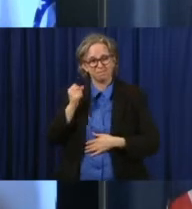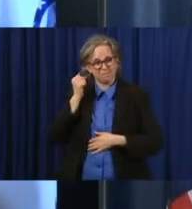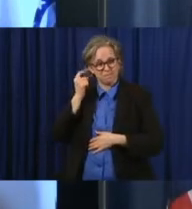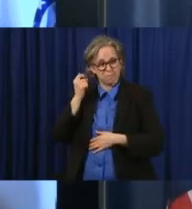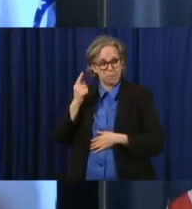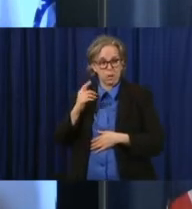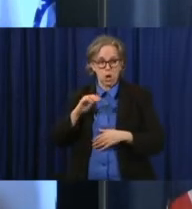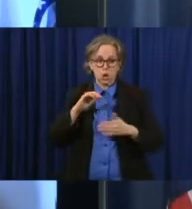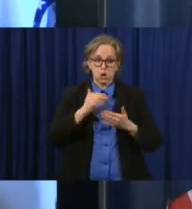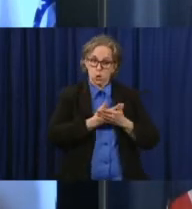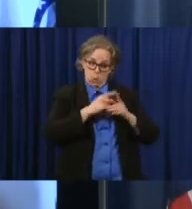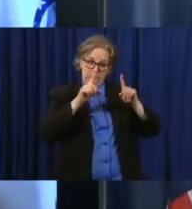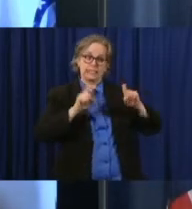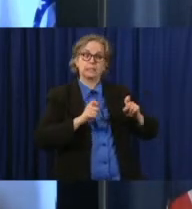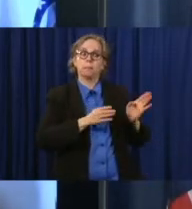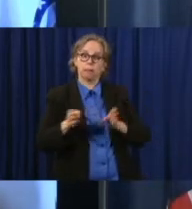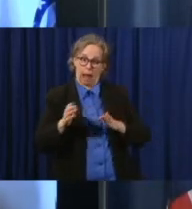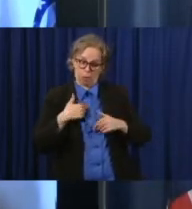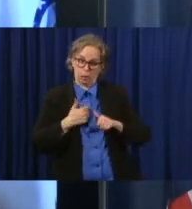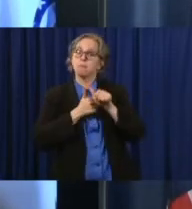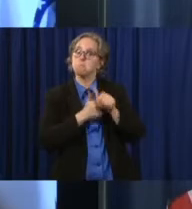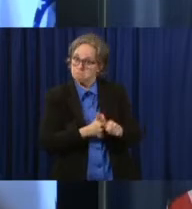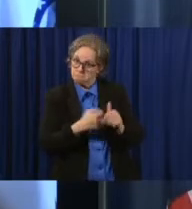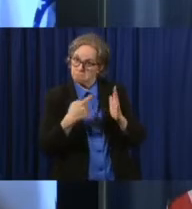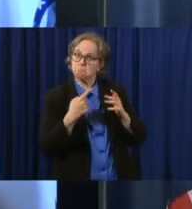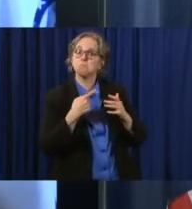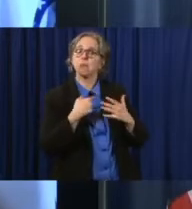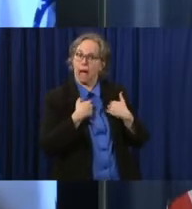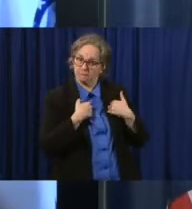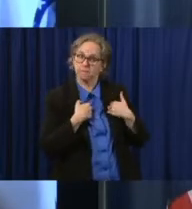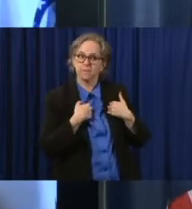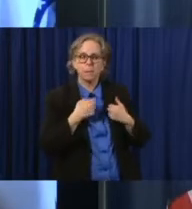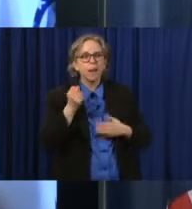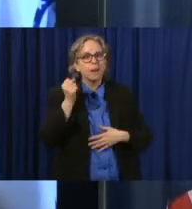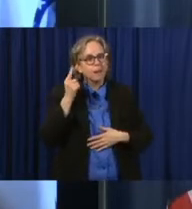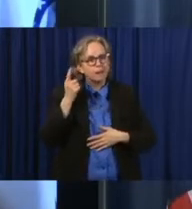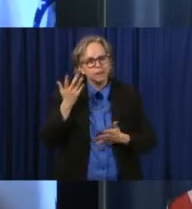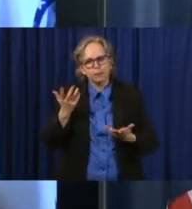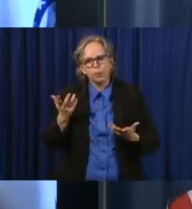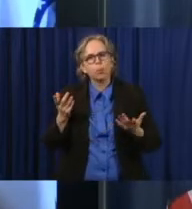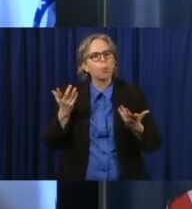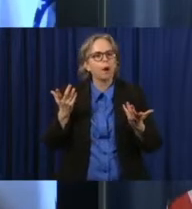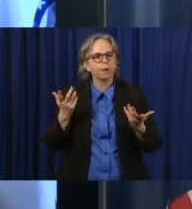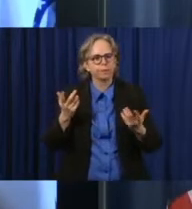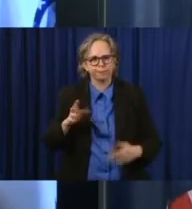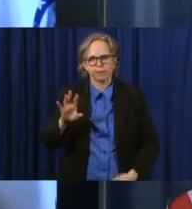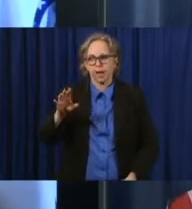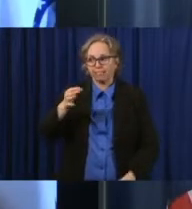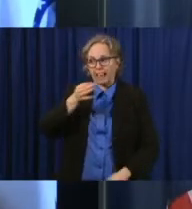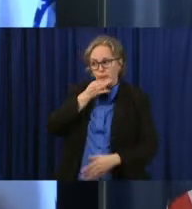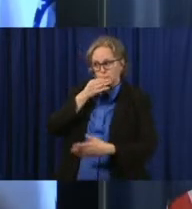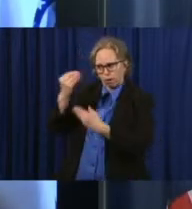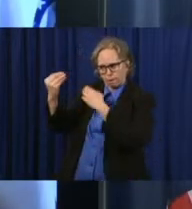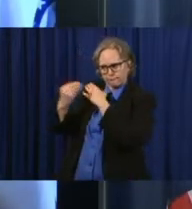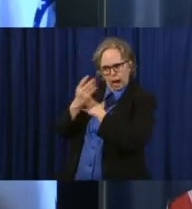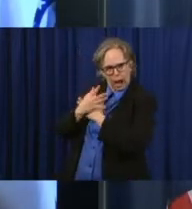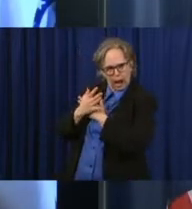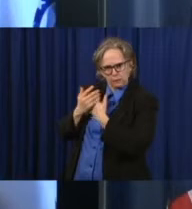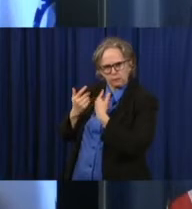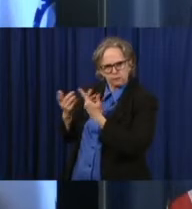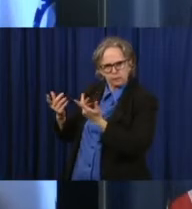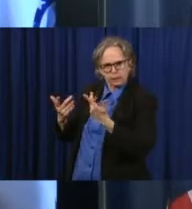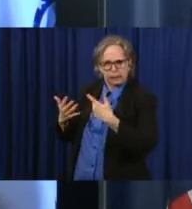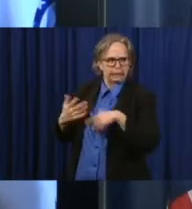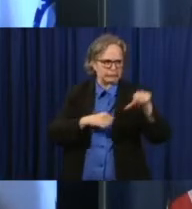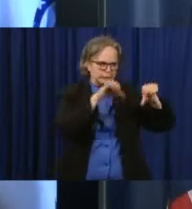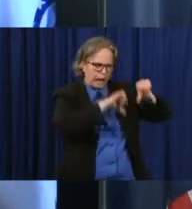following, and it's based upon, interacting with the experts as well as utilizing the science of what we found going